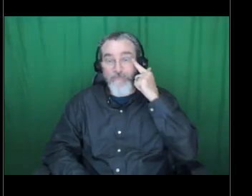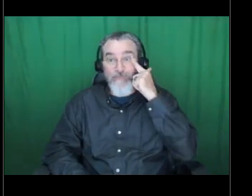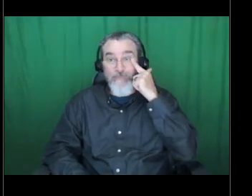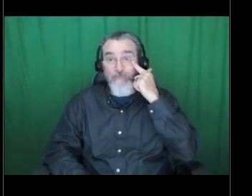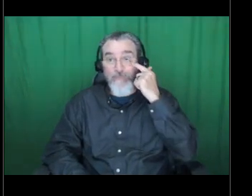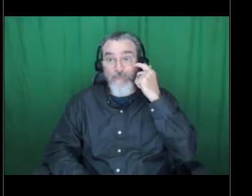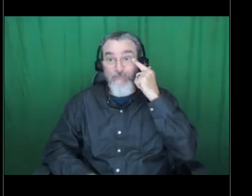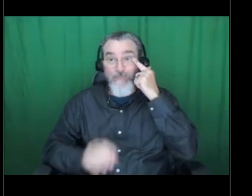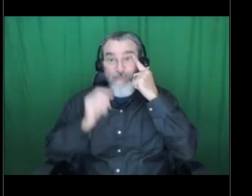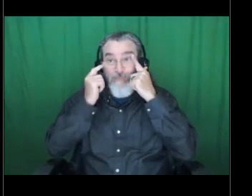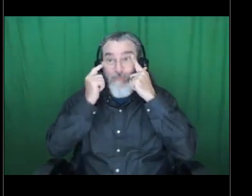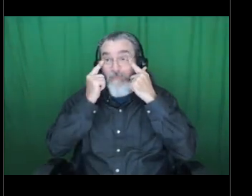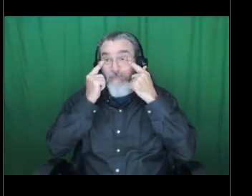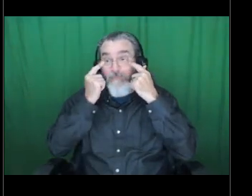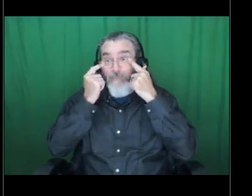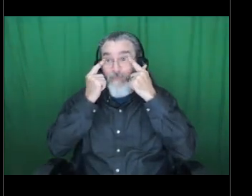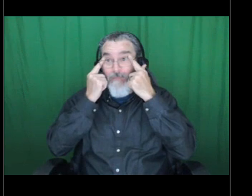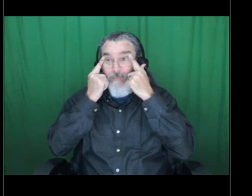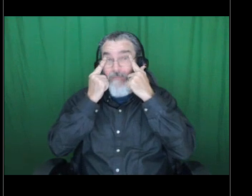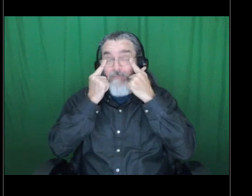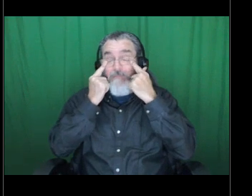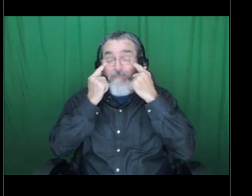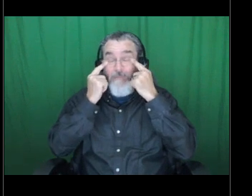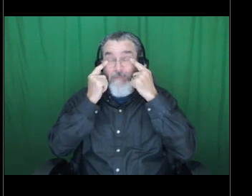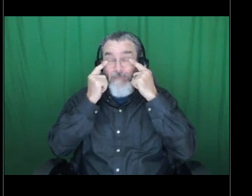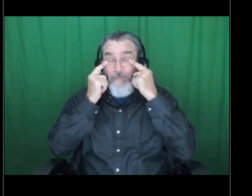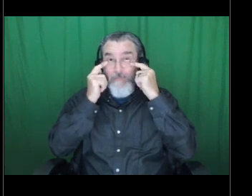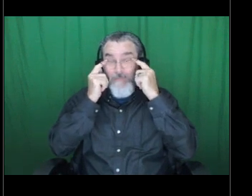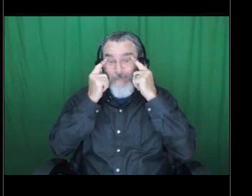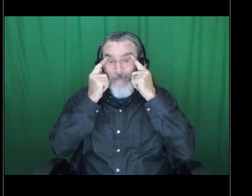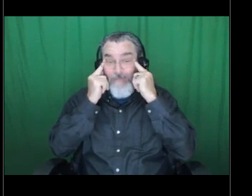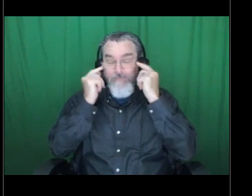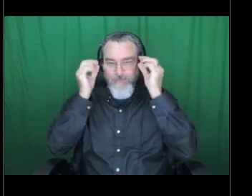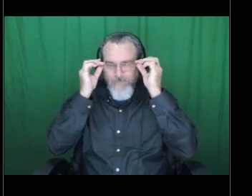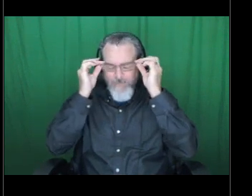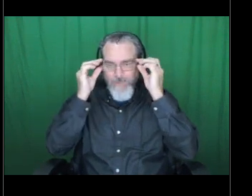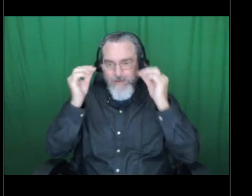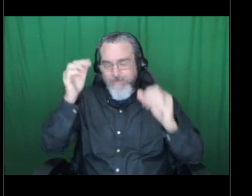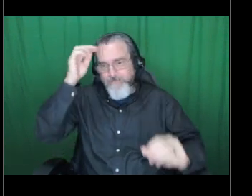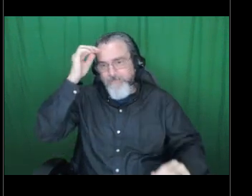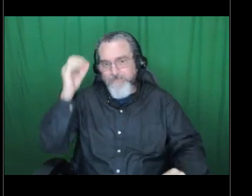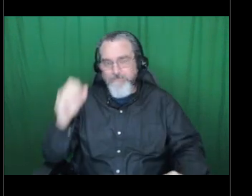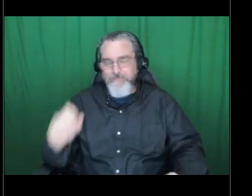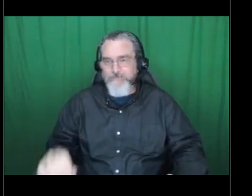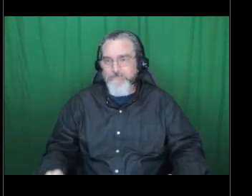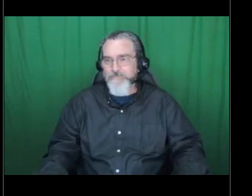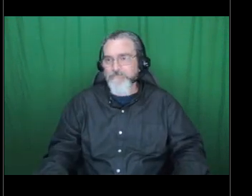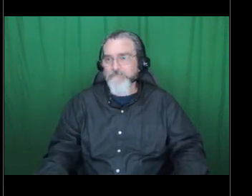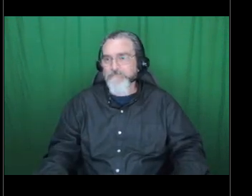poll so that you may submit your answers.